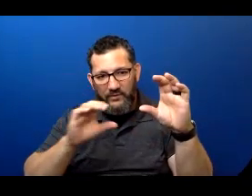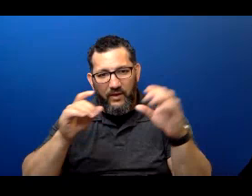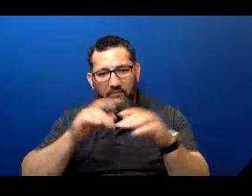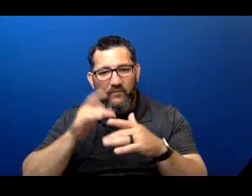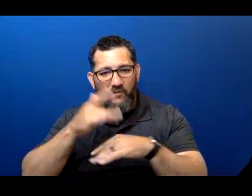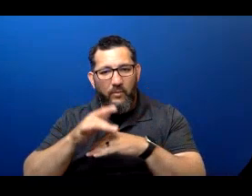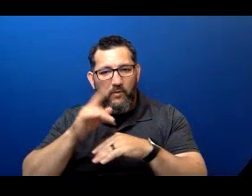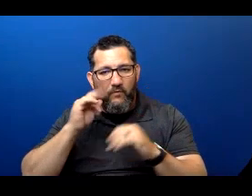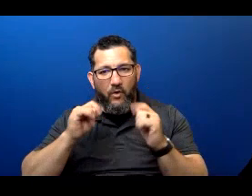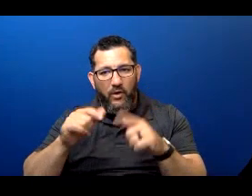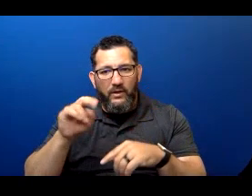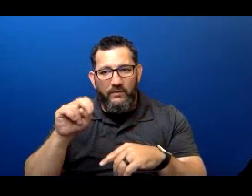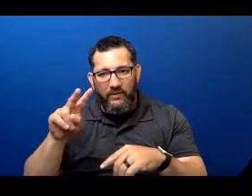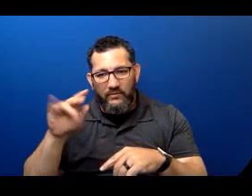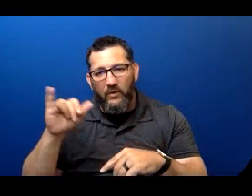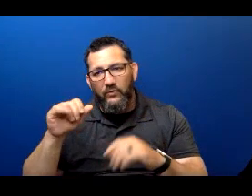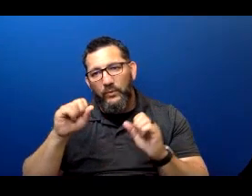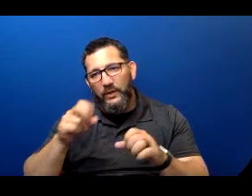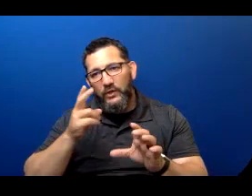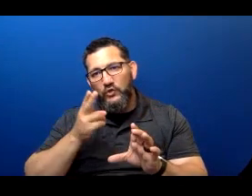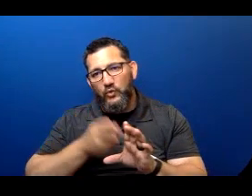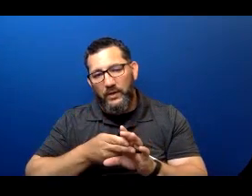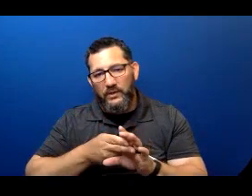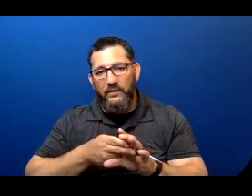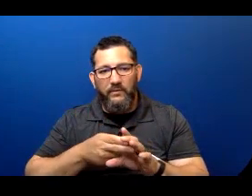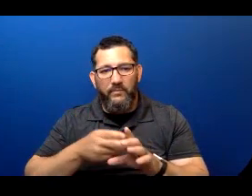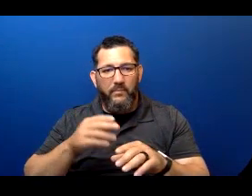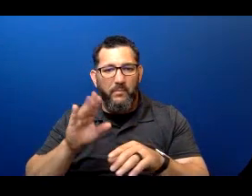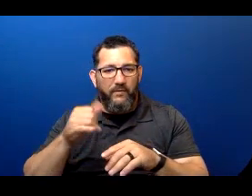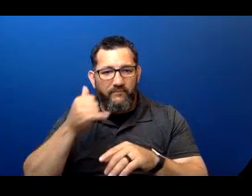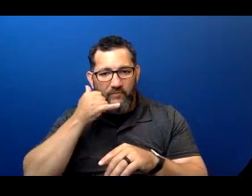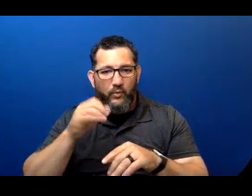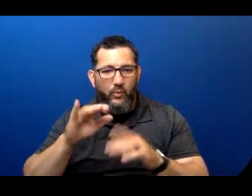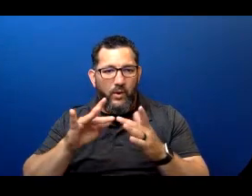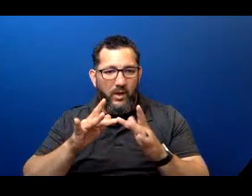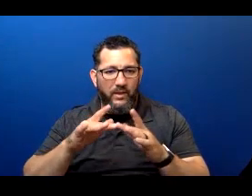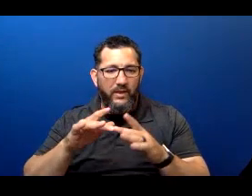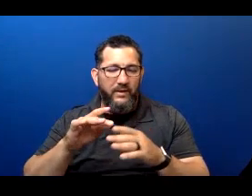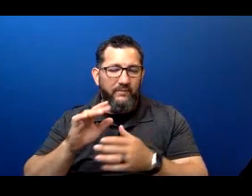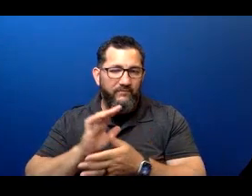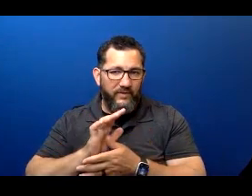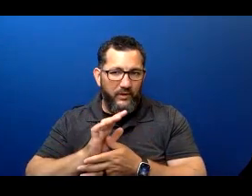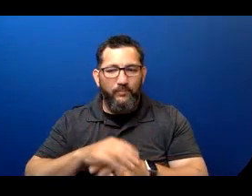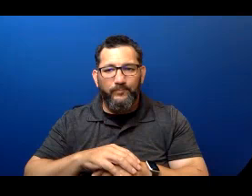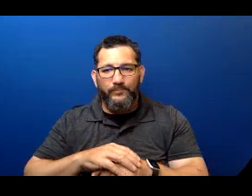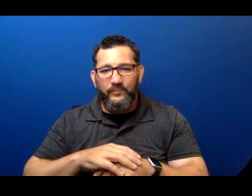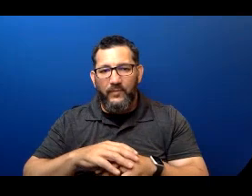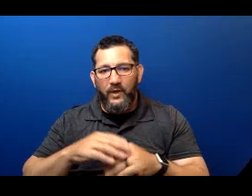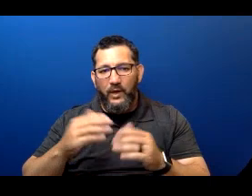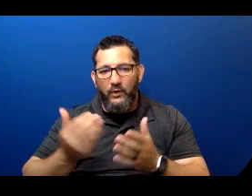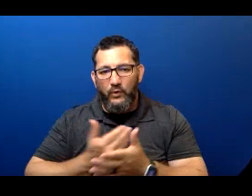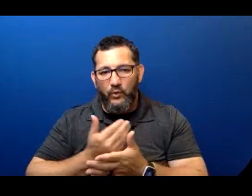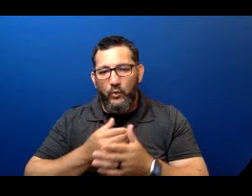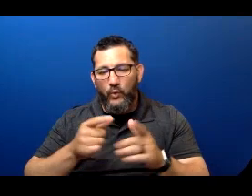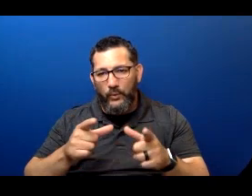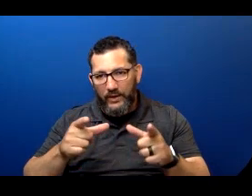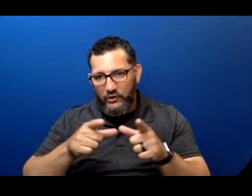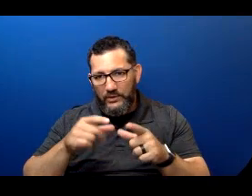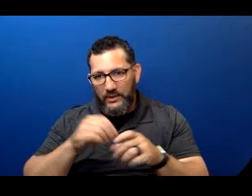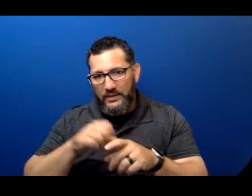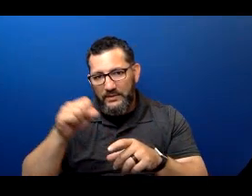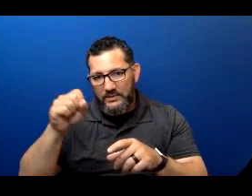are able to join telephonically and through online video capacities. And there's a brand new location in the